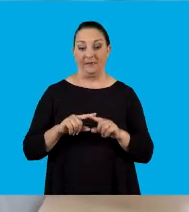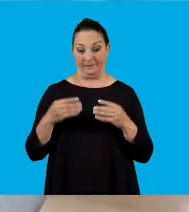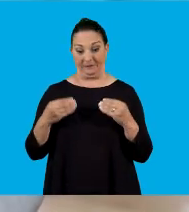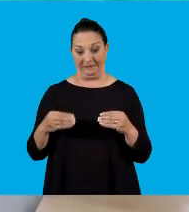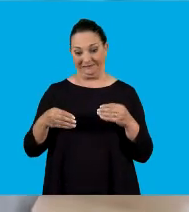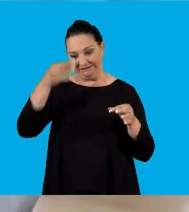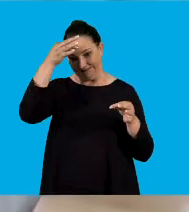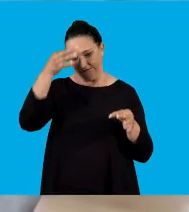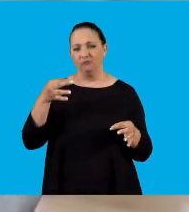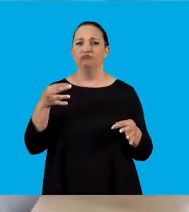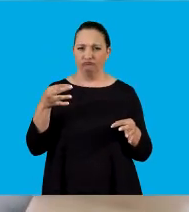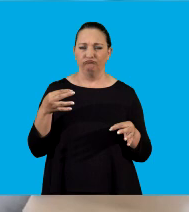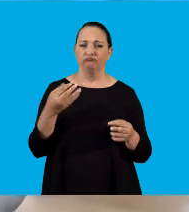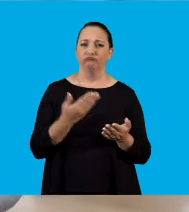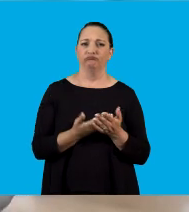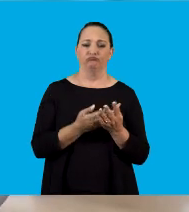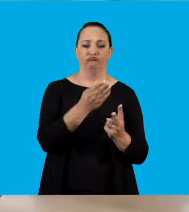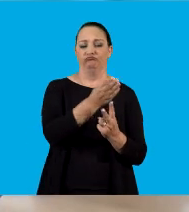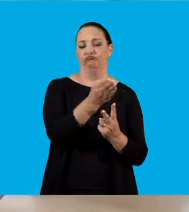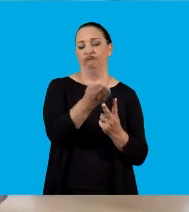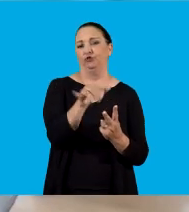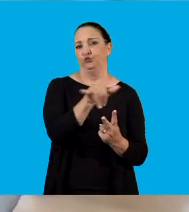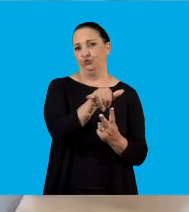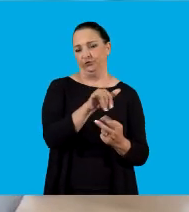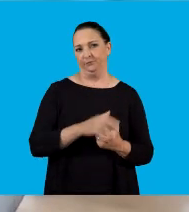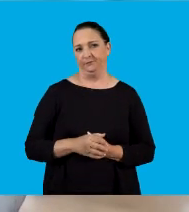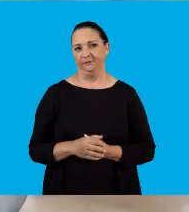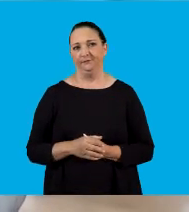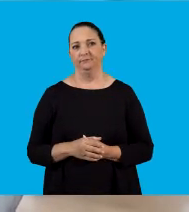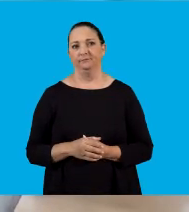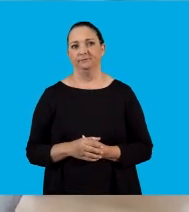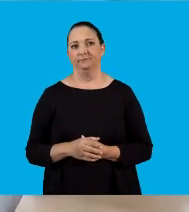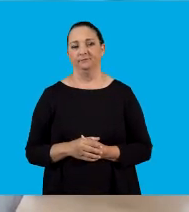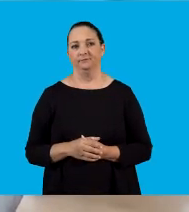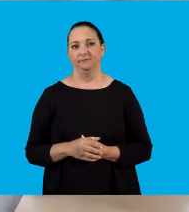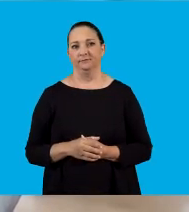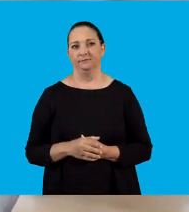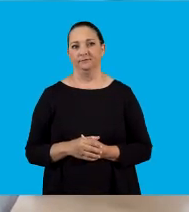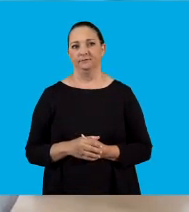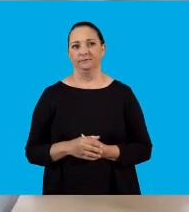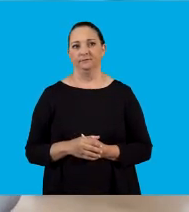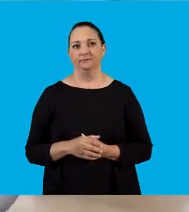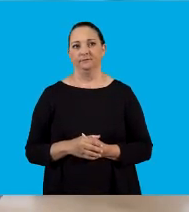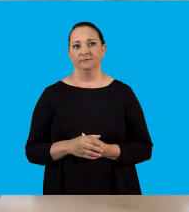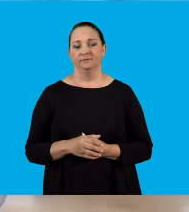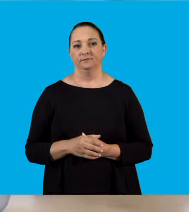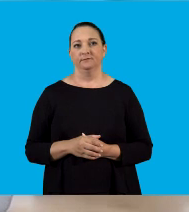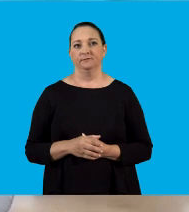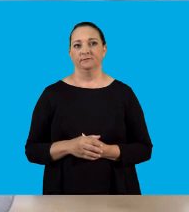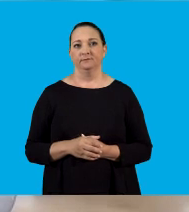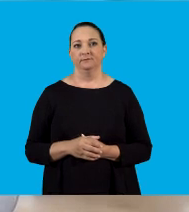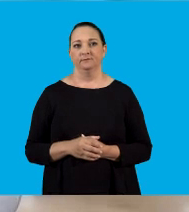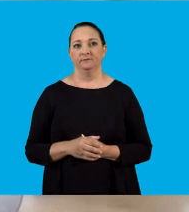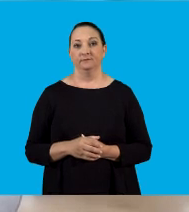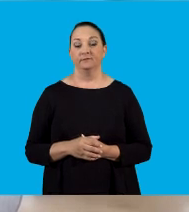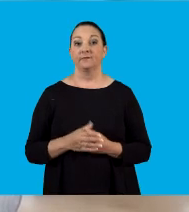to us as a business, or it depends on the nature of the business that we have. All right. So